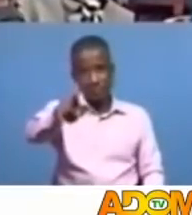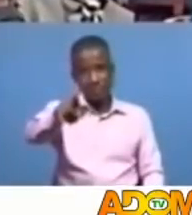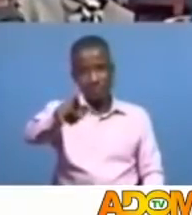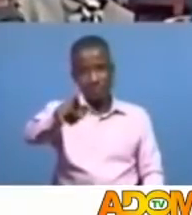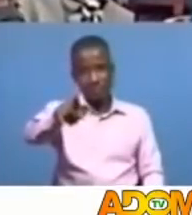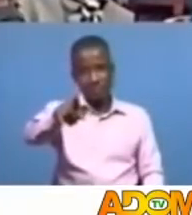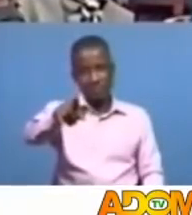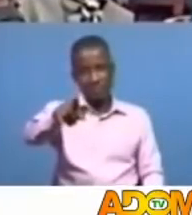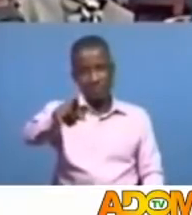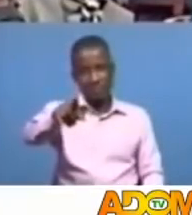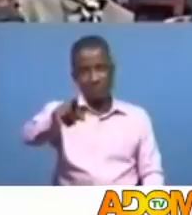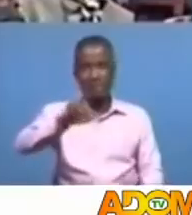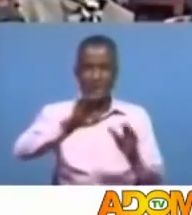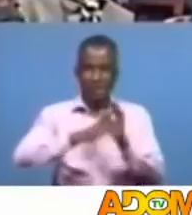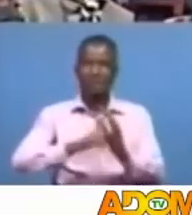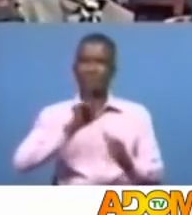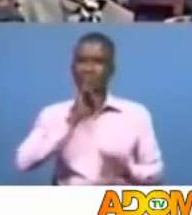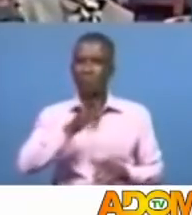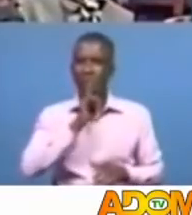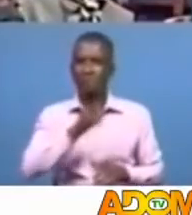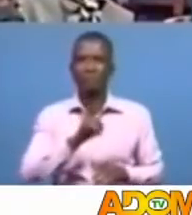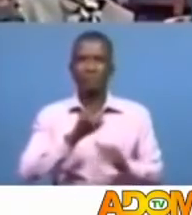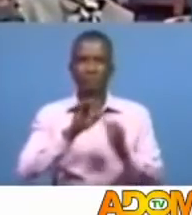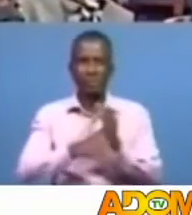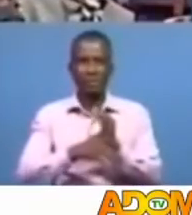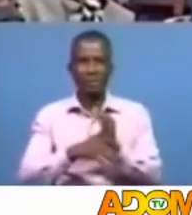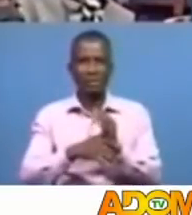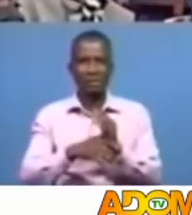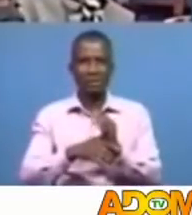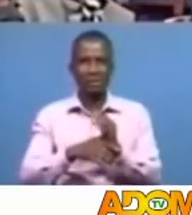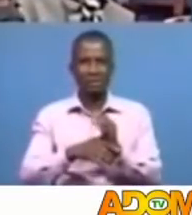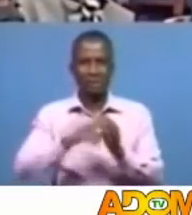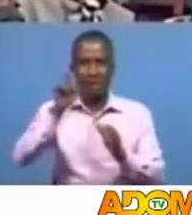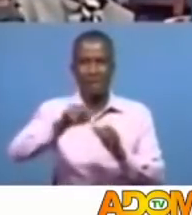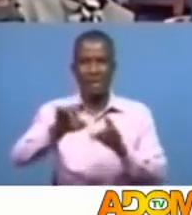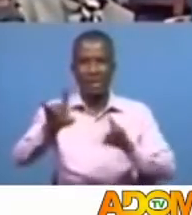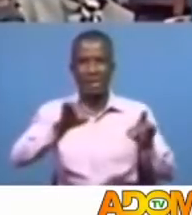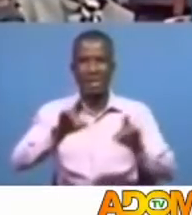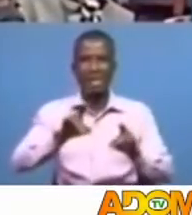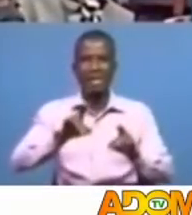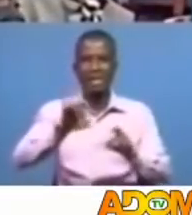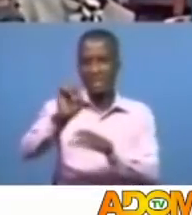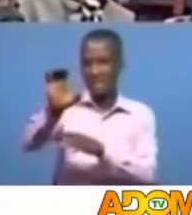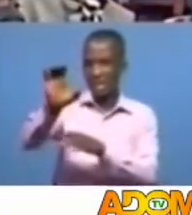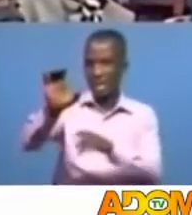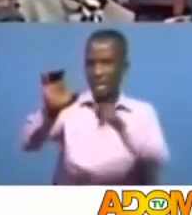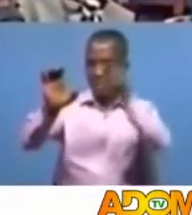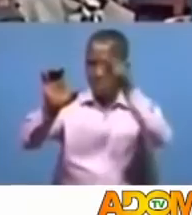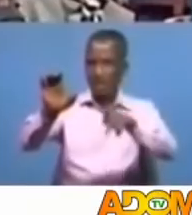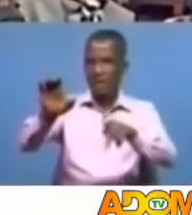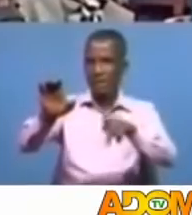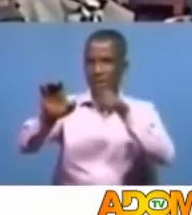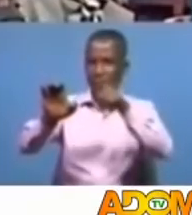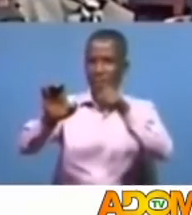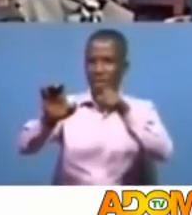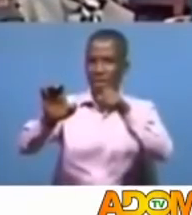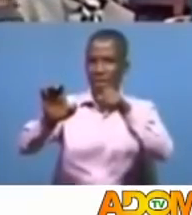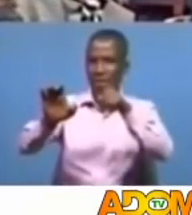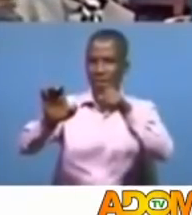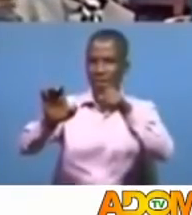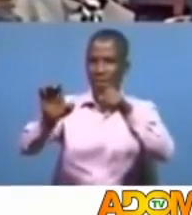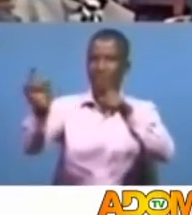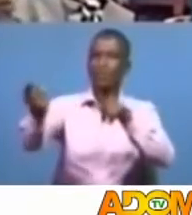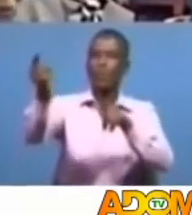oath. Ultimately, and even more profoundly, it is for the chairperson of the first respondent